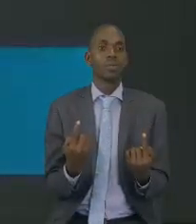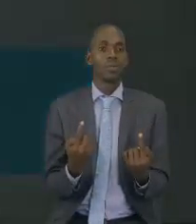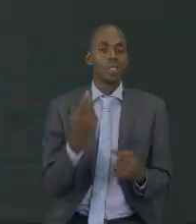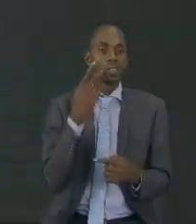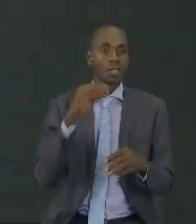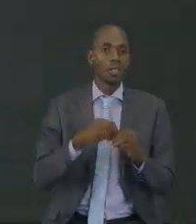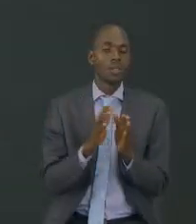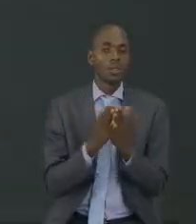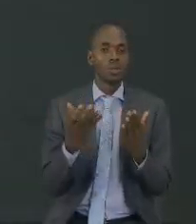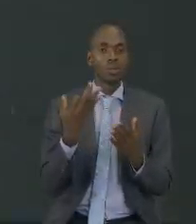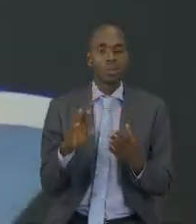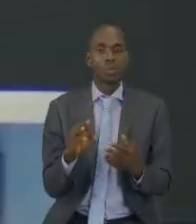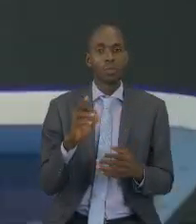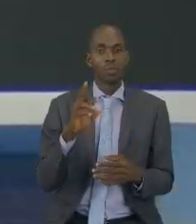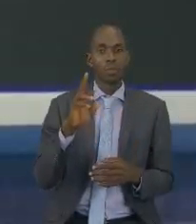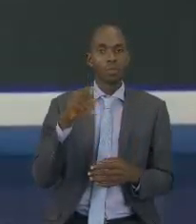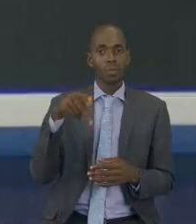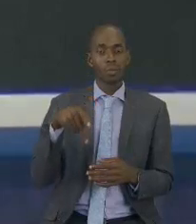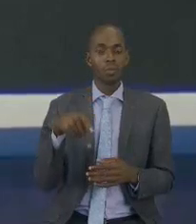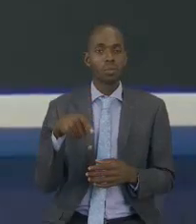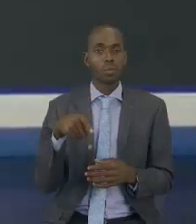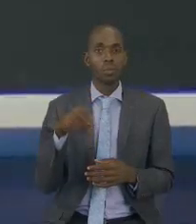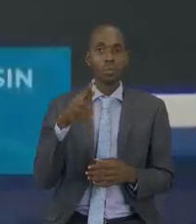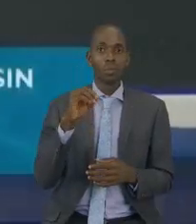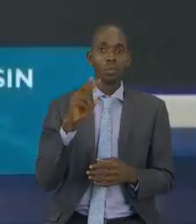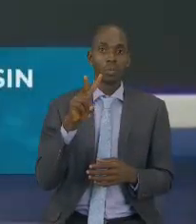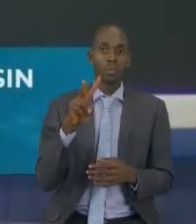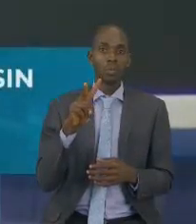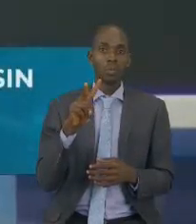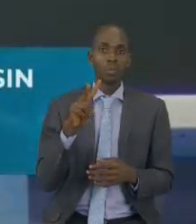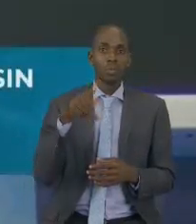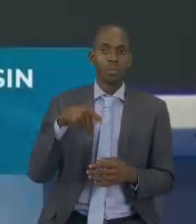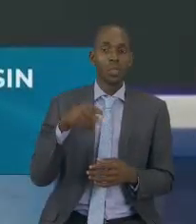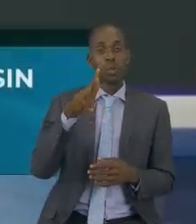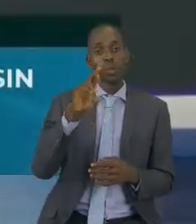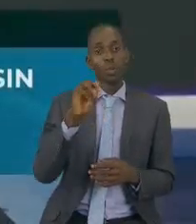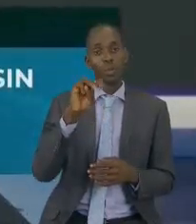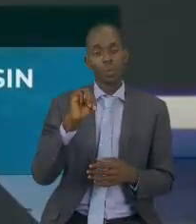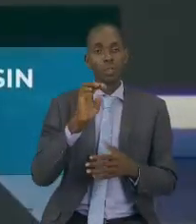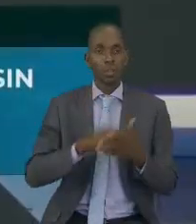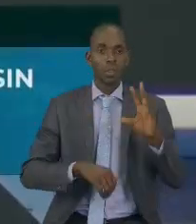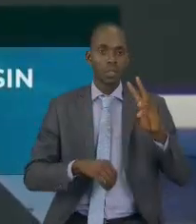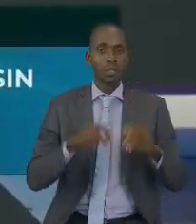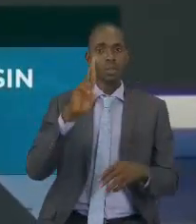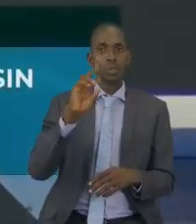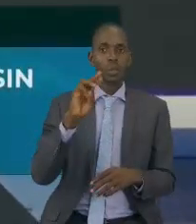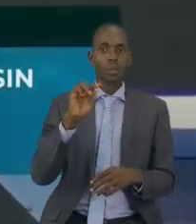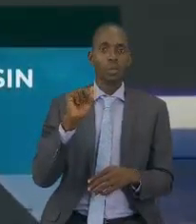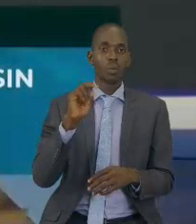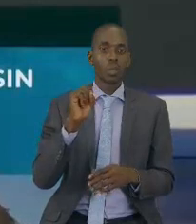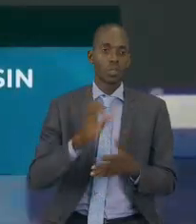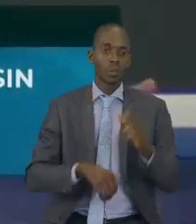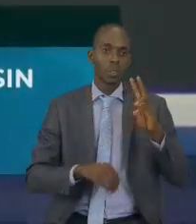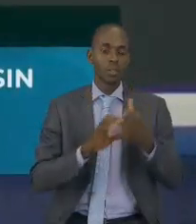Romans chapter 6, reading from verse 23. In Romans chapter 6, verse 23,